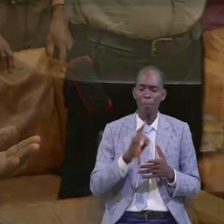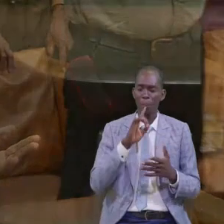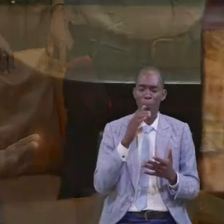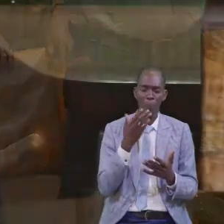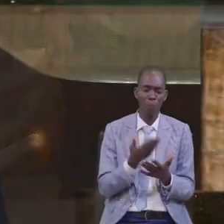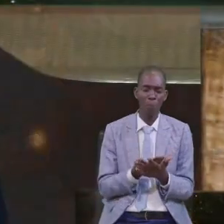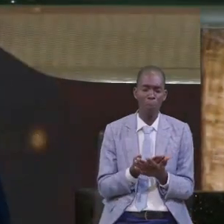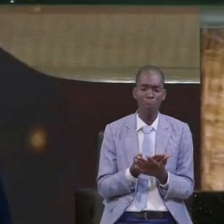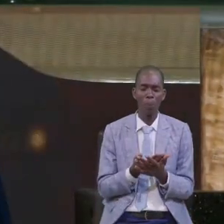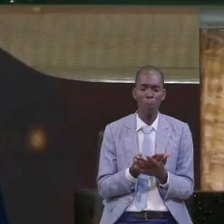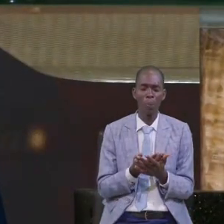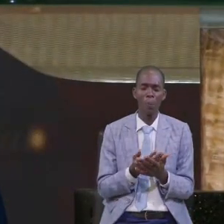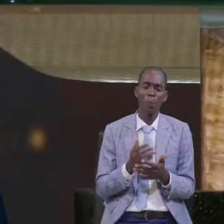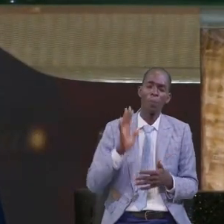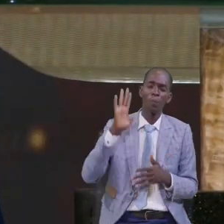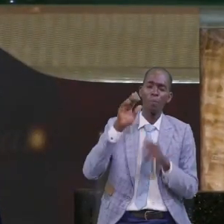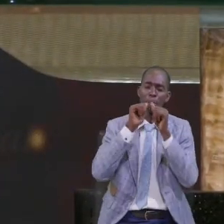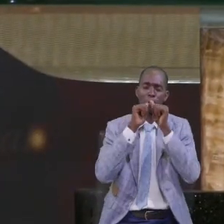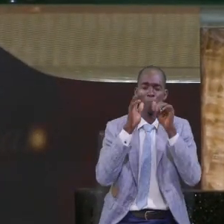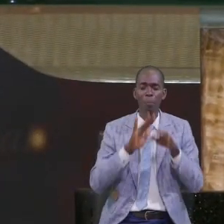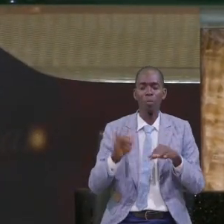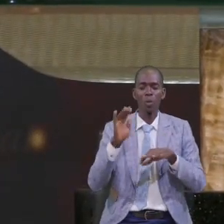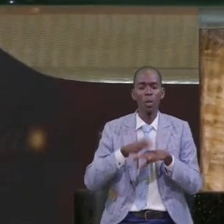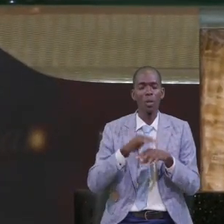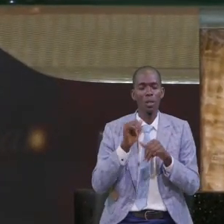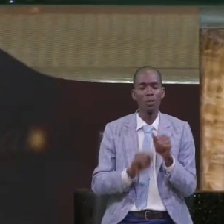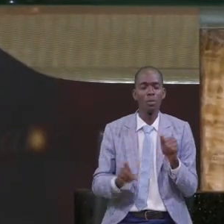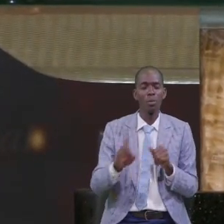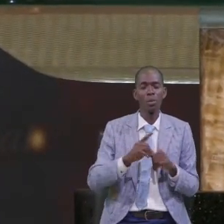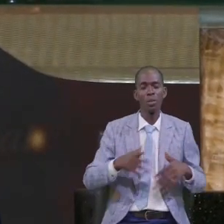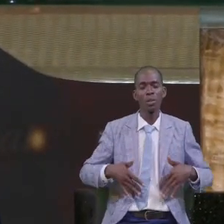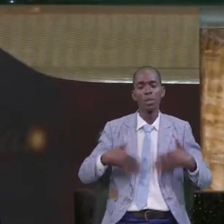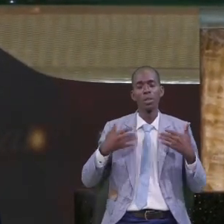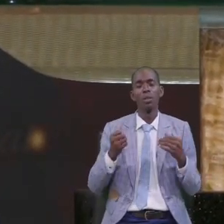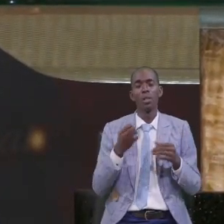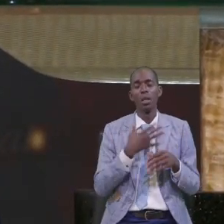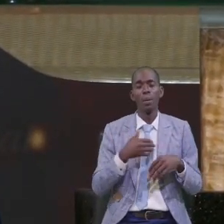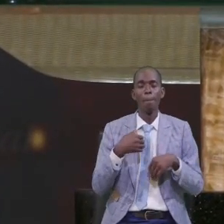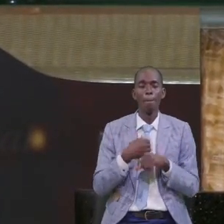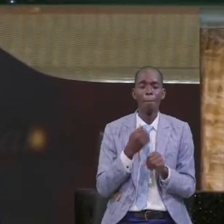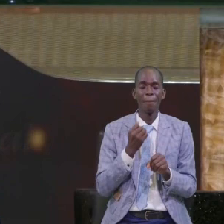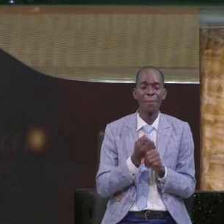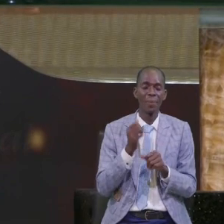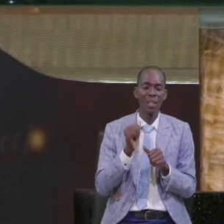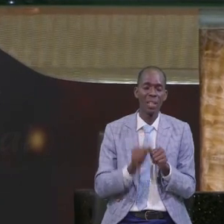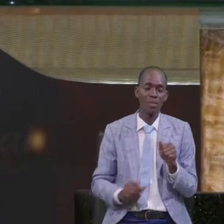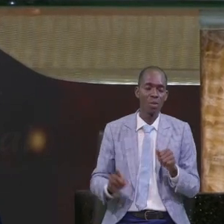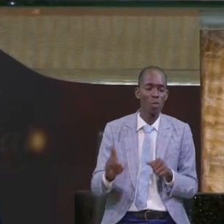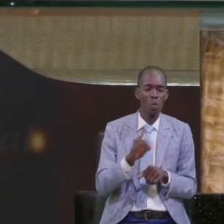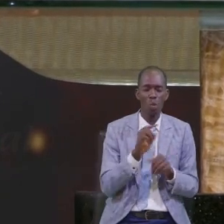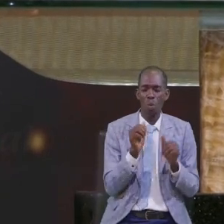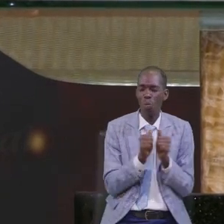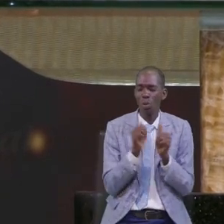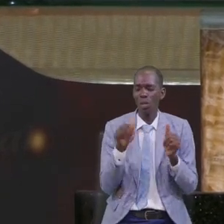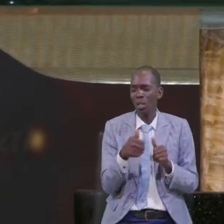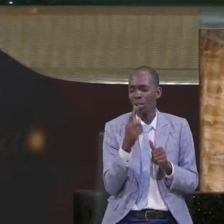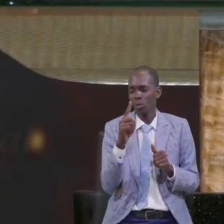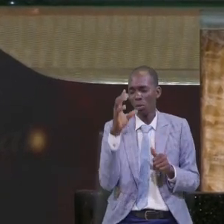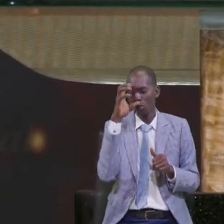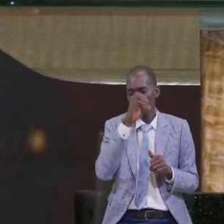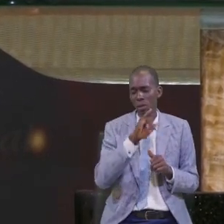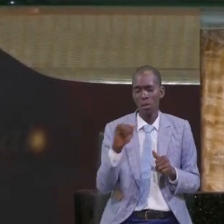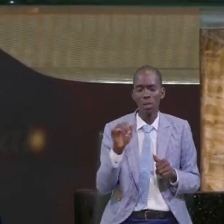Confirm your blessing on every life and make everyone without exception